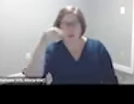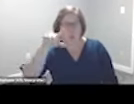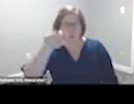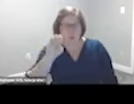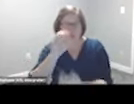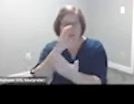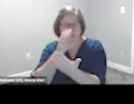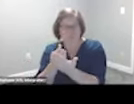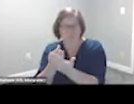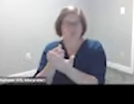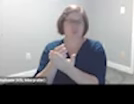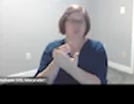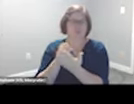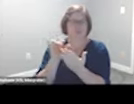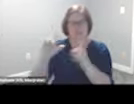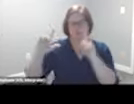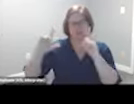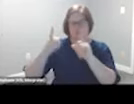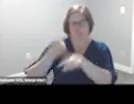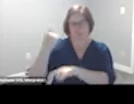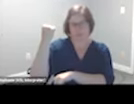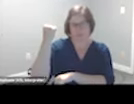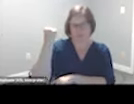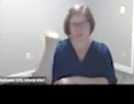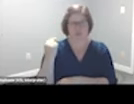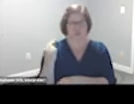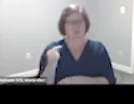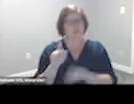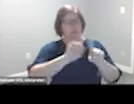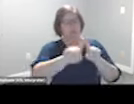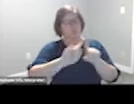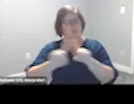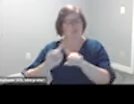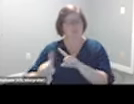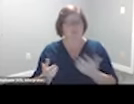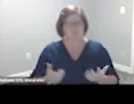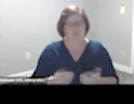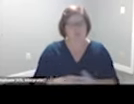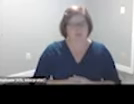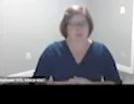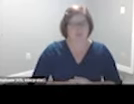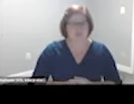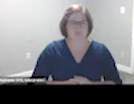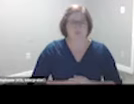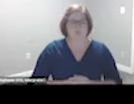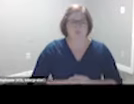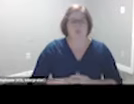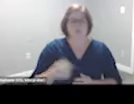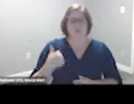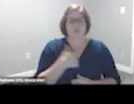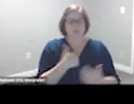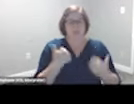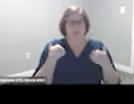last year. All different kinds of weird and wonderful things. And what we actually got there, because we had so many sighted attendees, we actually got